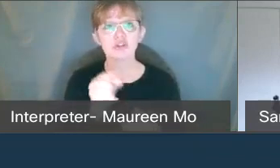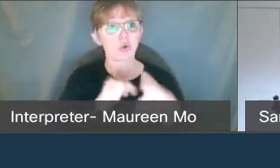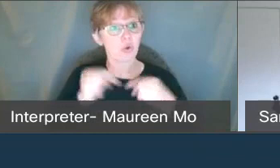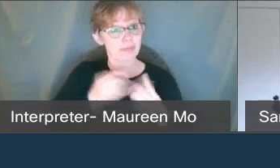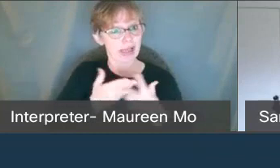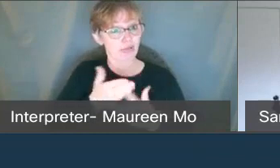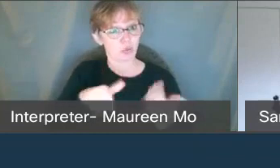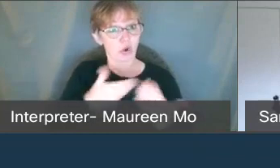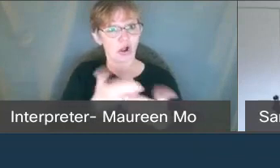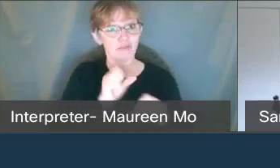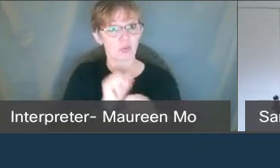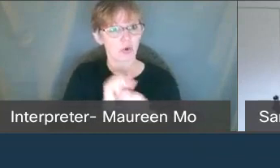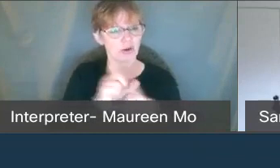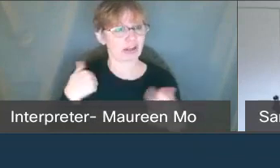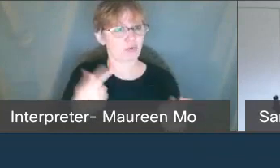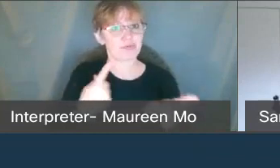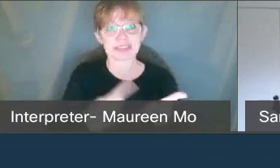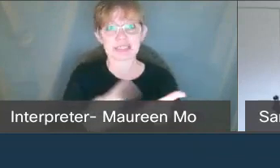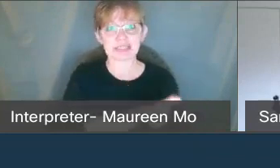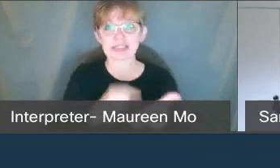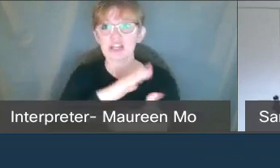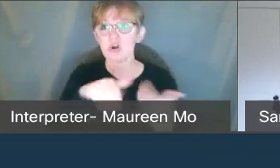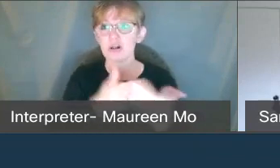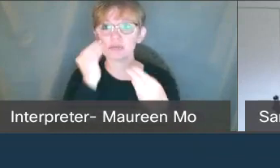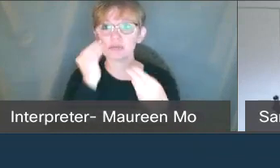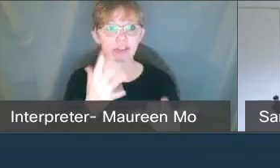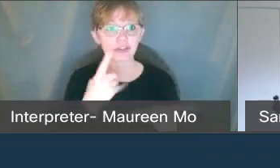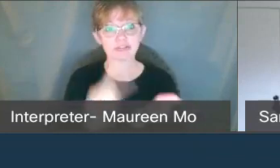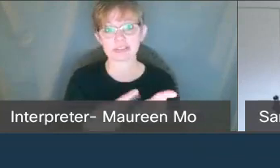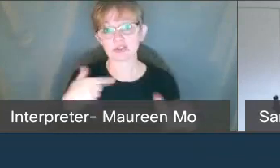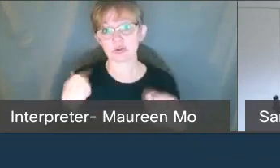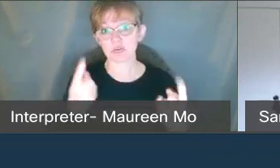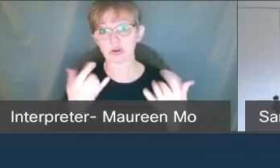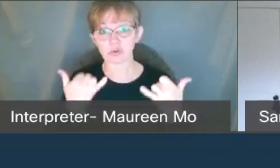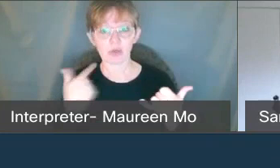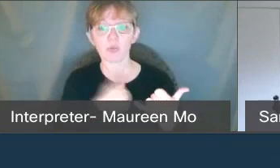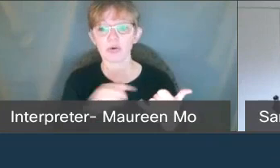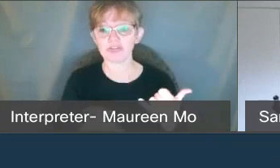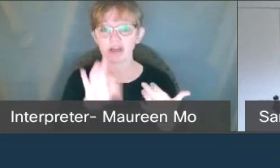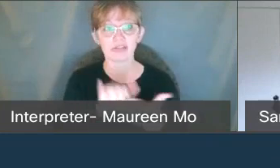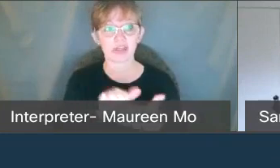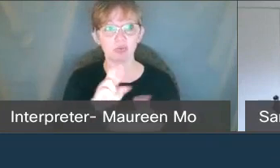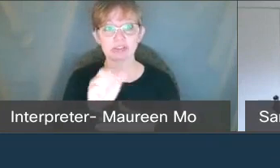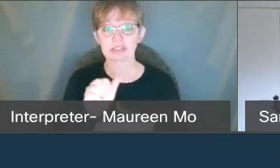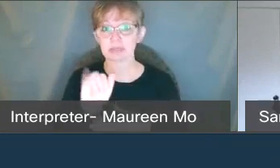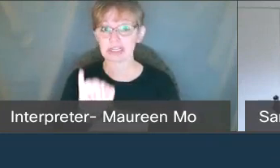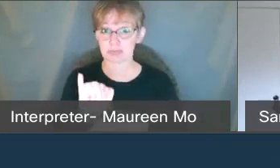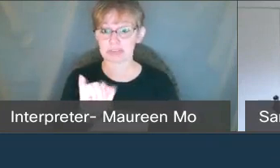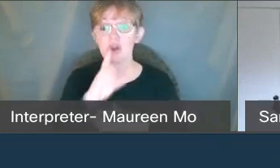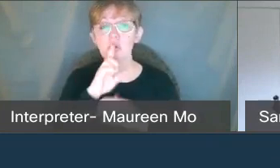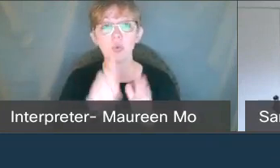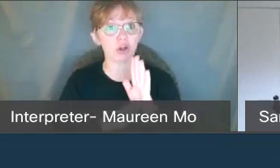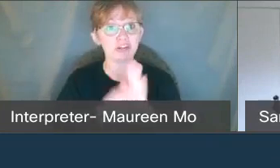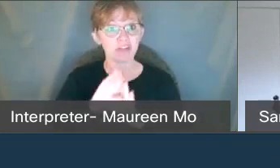work that I've talked about and discussed so far today, we're finding that risk assessment instruments were developed